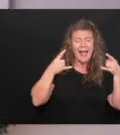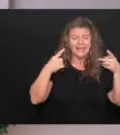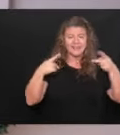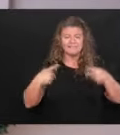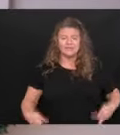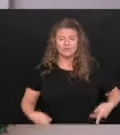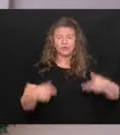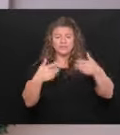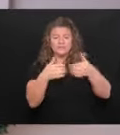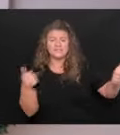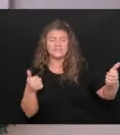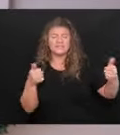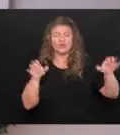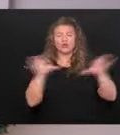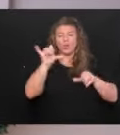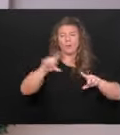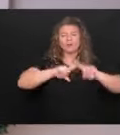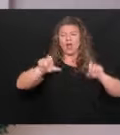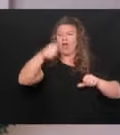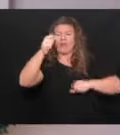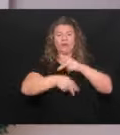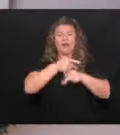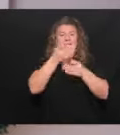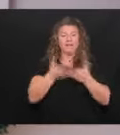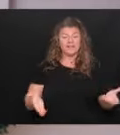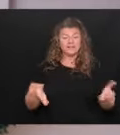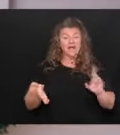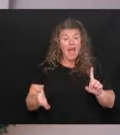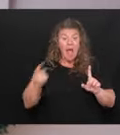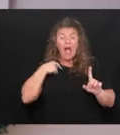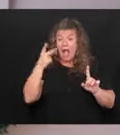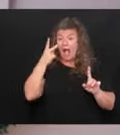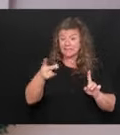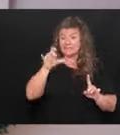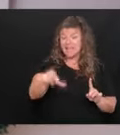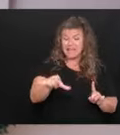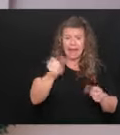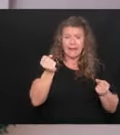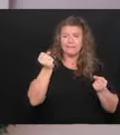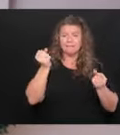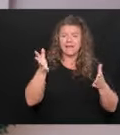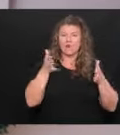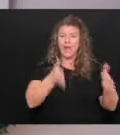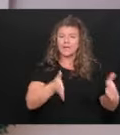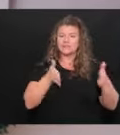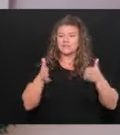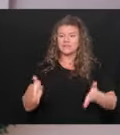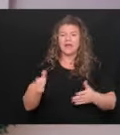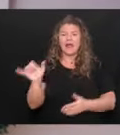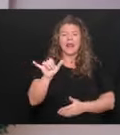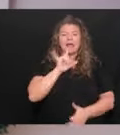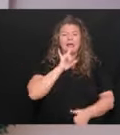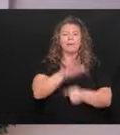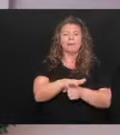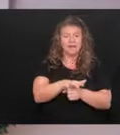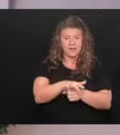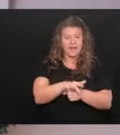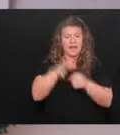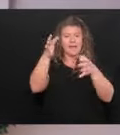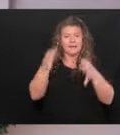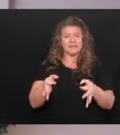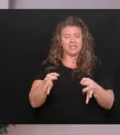distancing or doing those other practices, I see that in many ways as a commitment and a